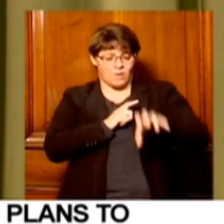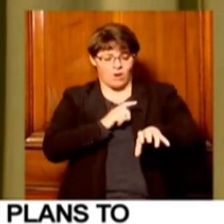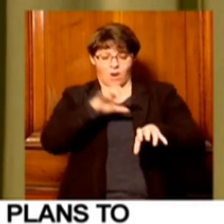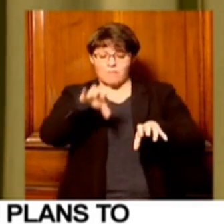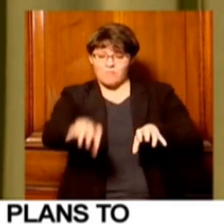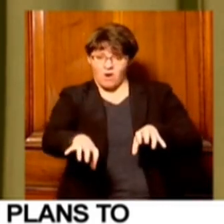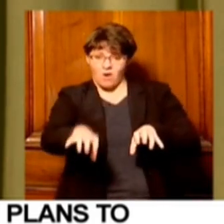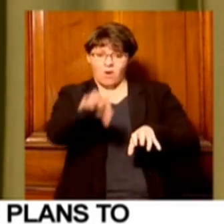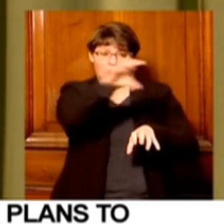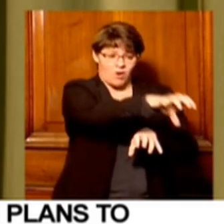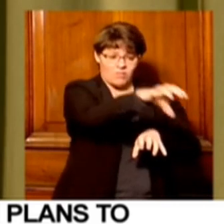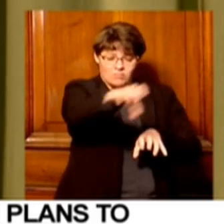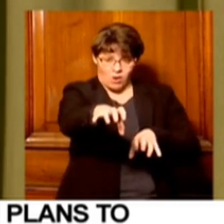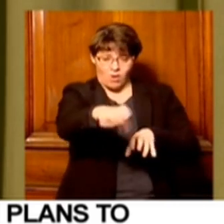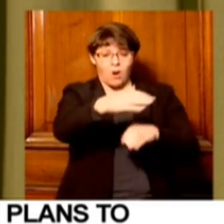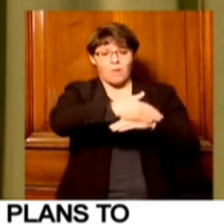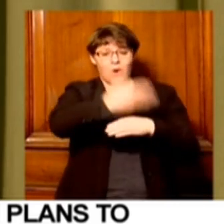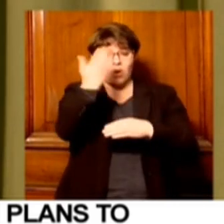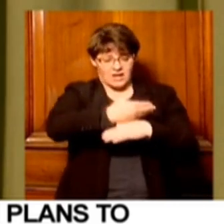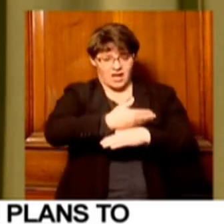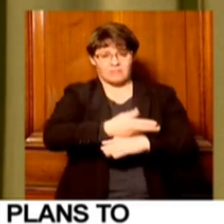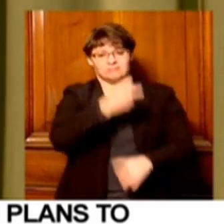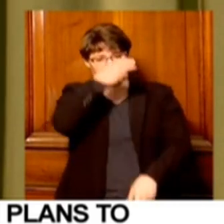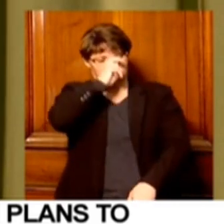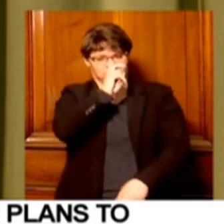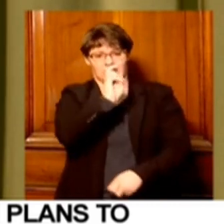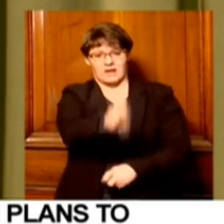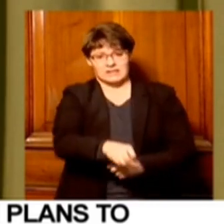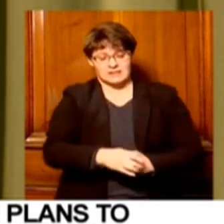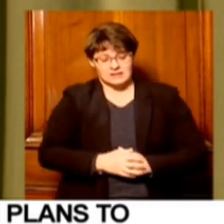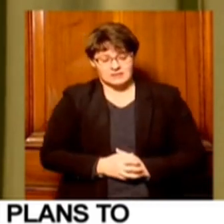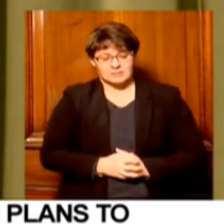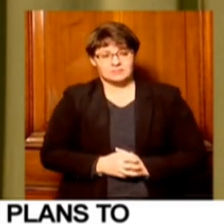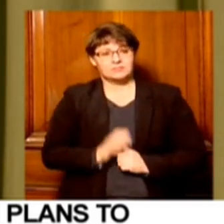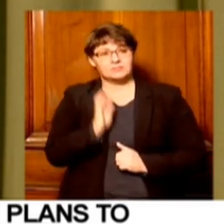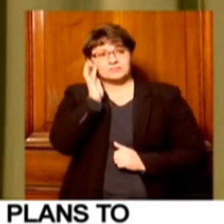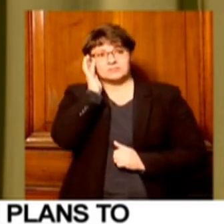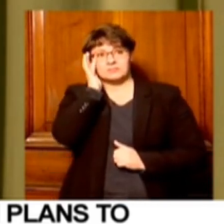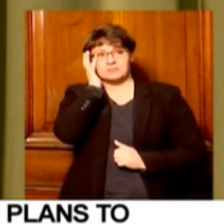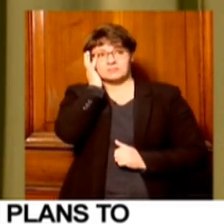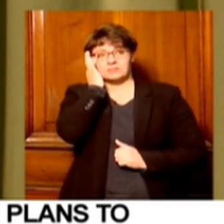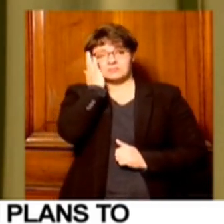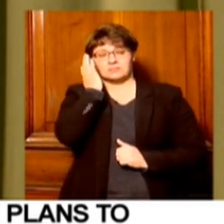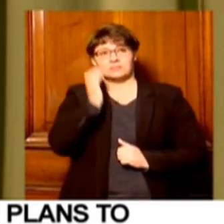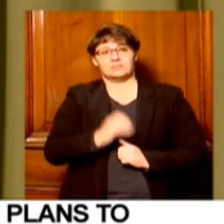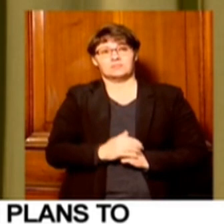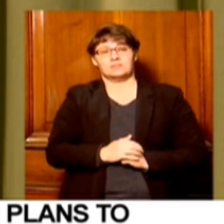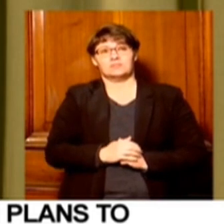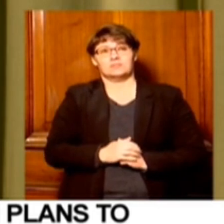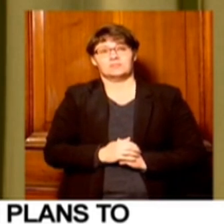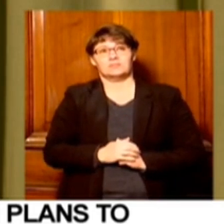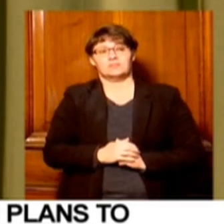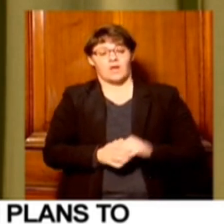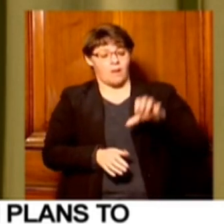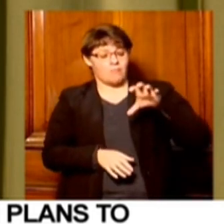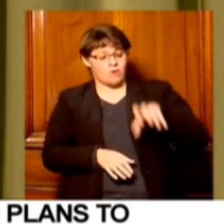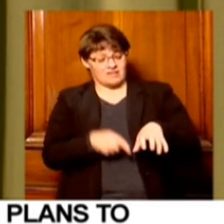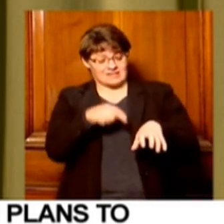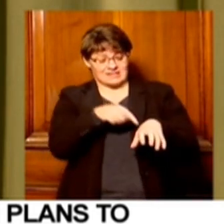stop the spread of the virus. So consequently, they are citizens of one